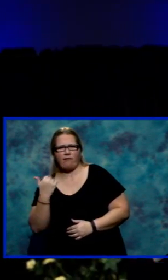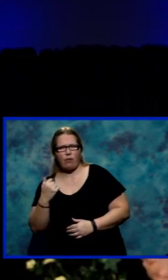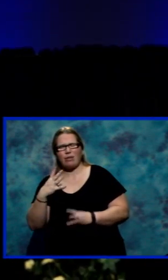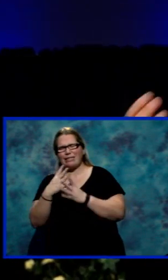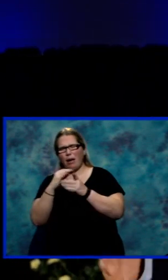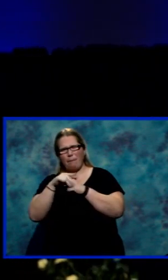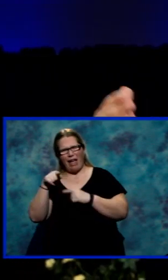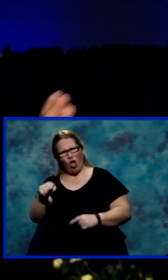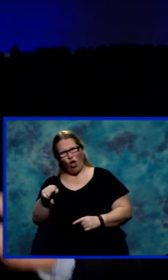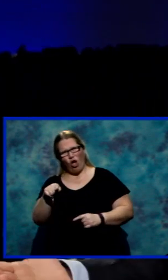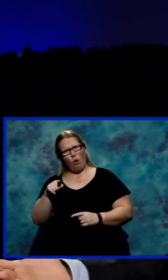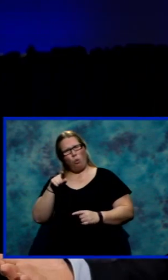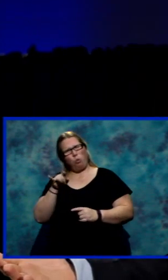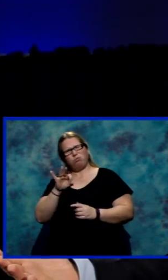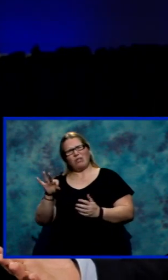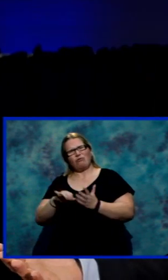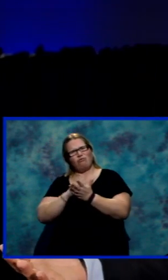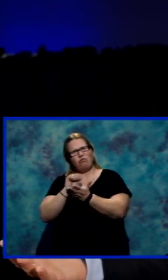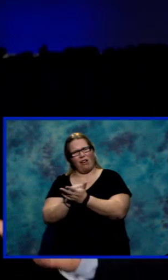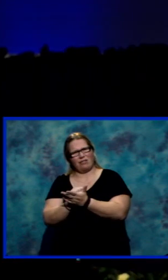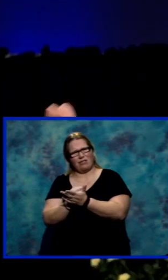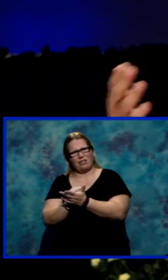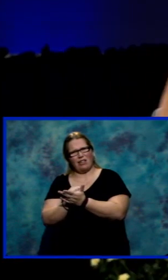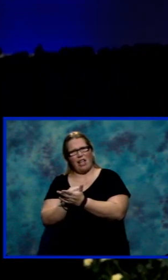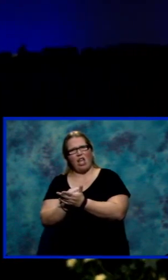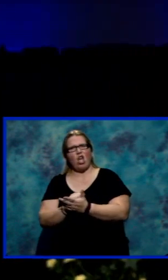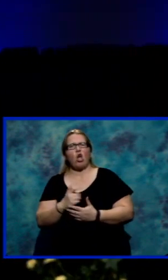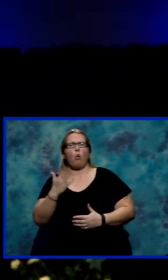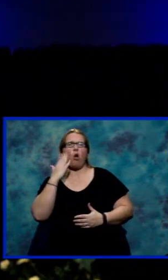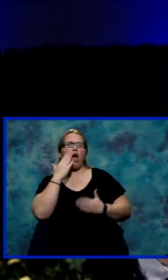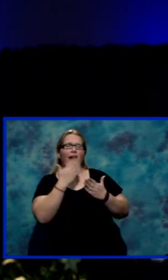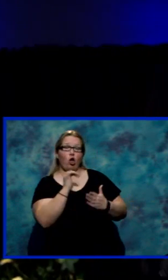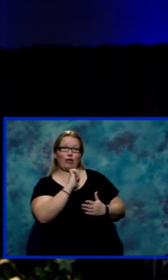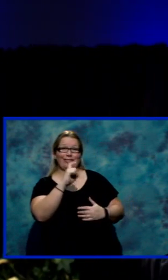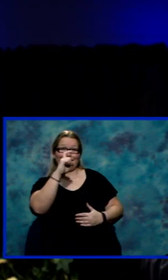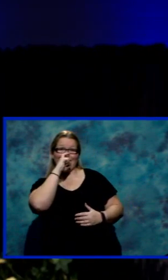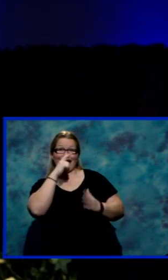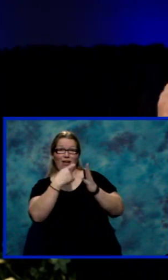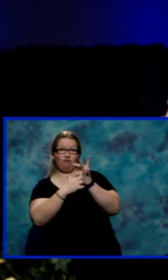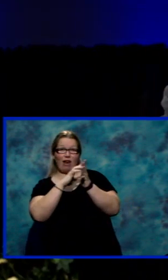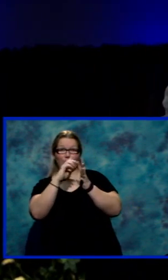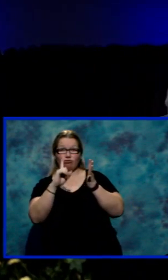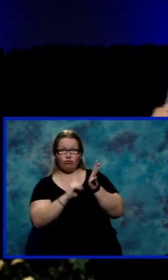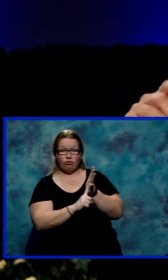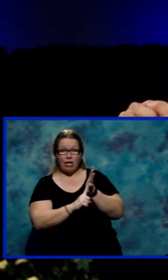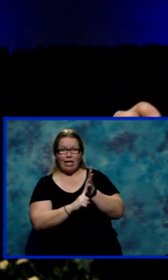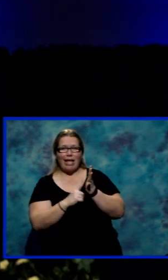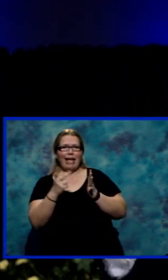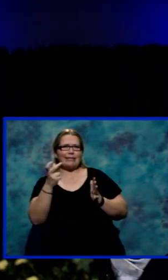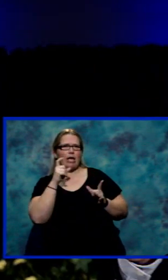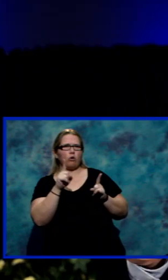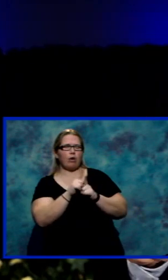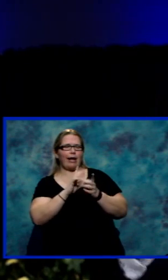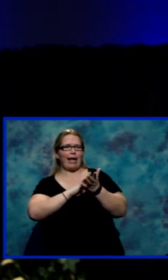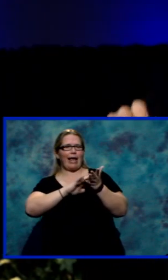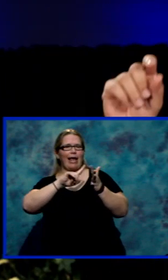her that wasn't quite right. Whereas on the other side, her sister Rachel, whose name sounds like the